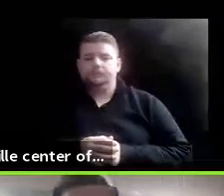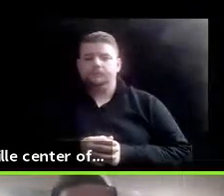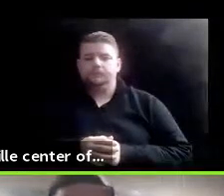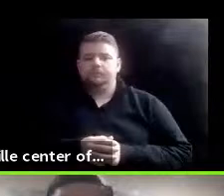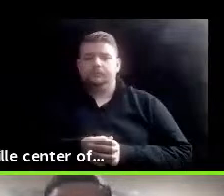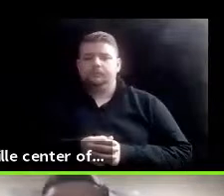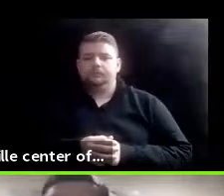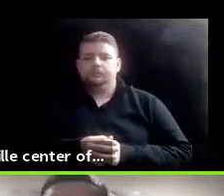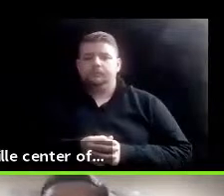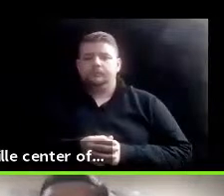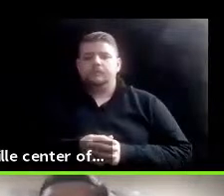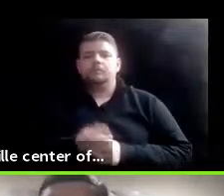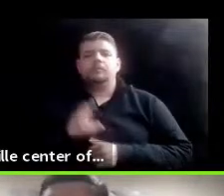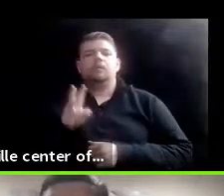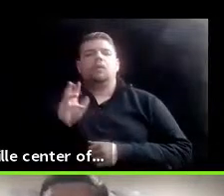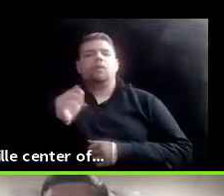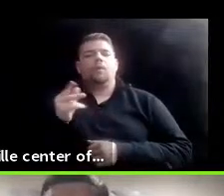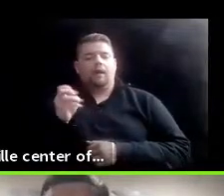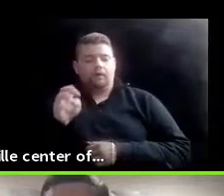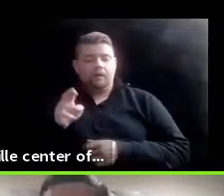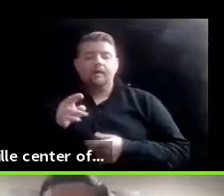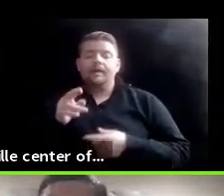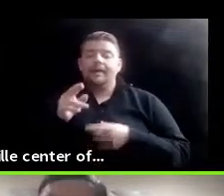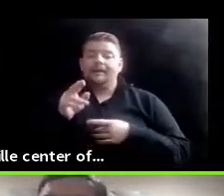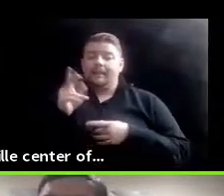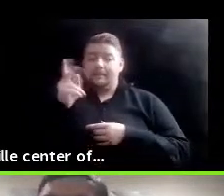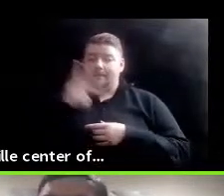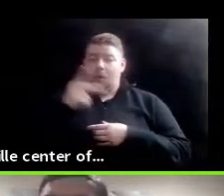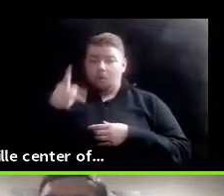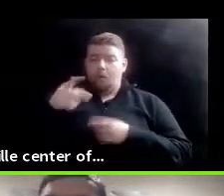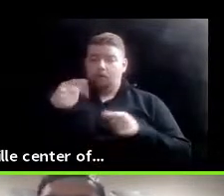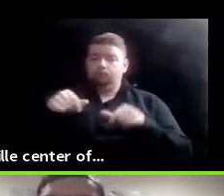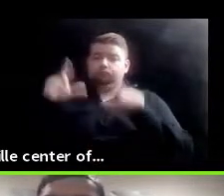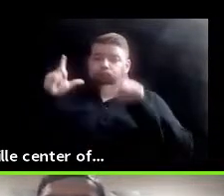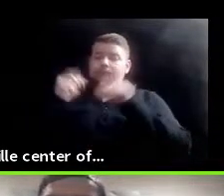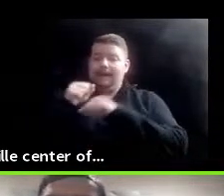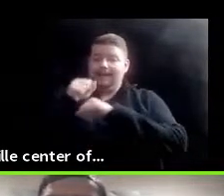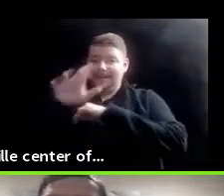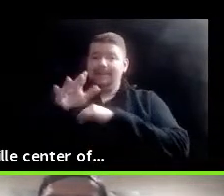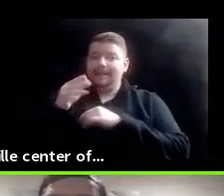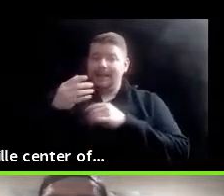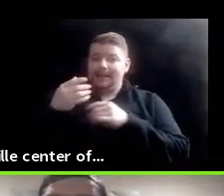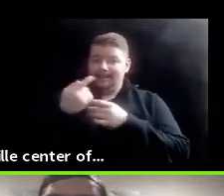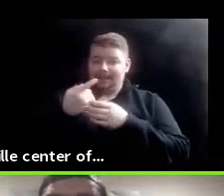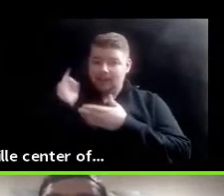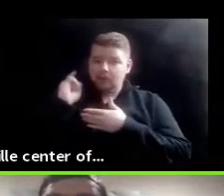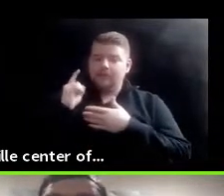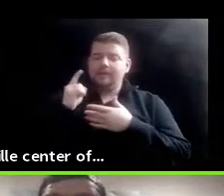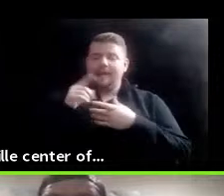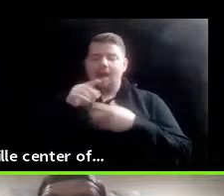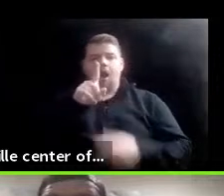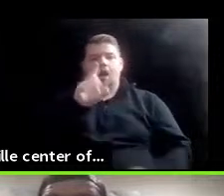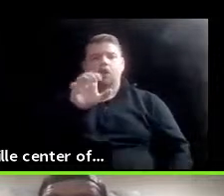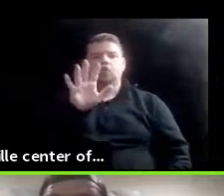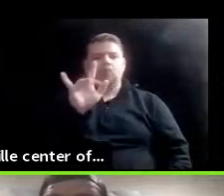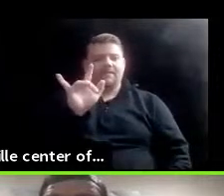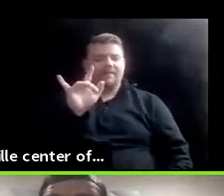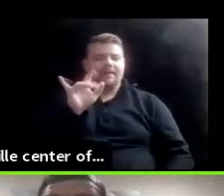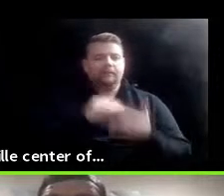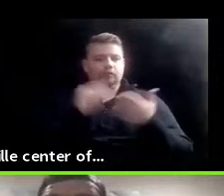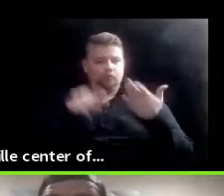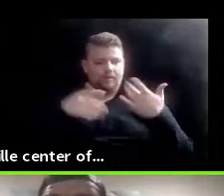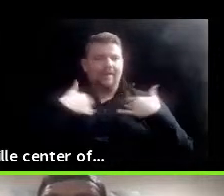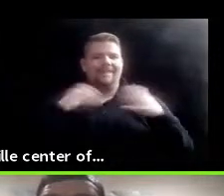I think the PowerPoint I sent you yesterday, they had 125 students that were active